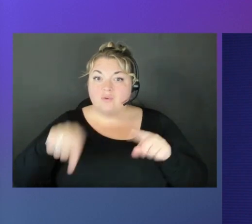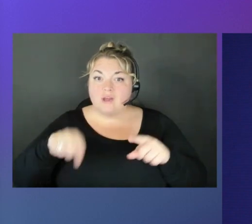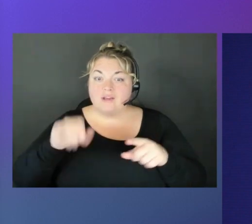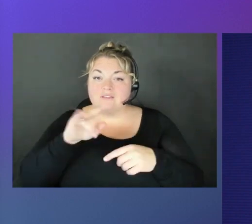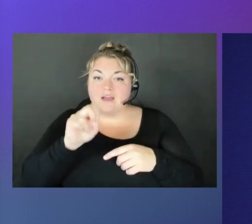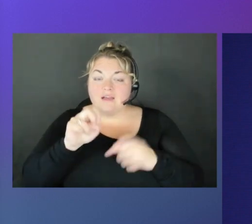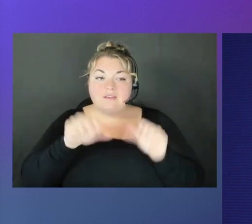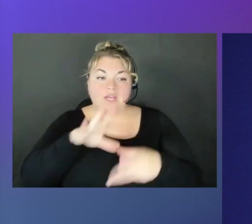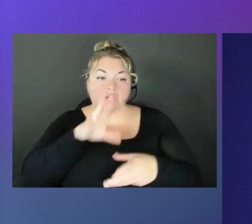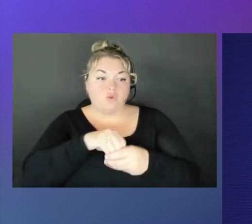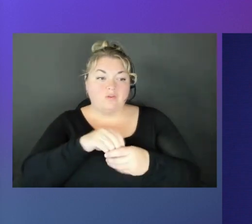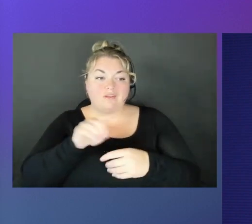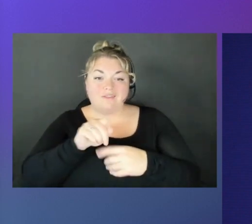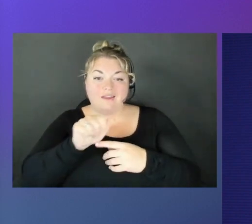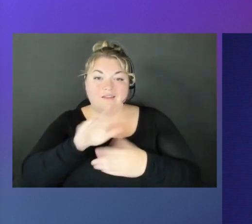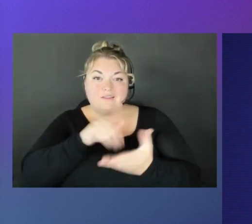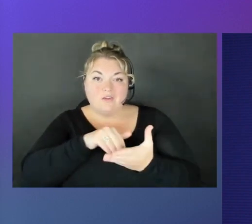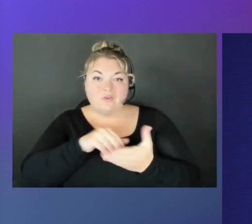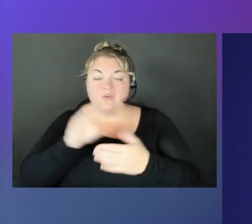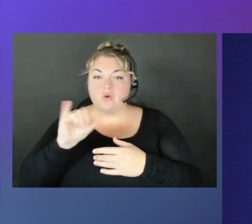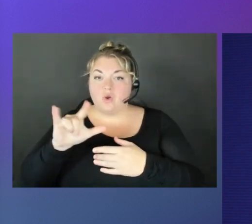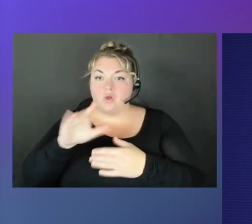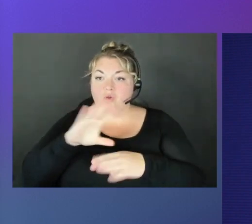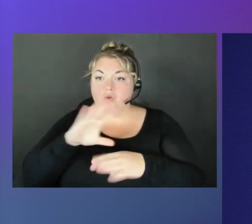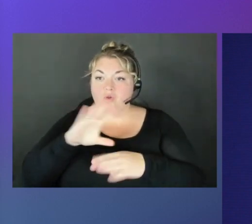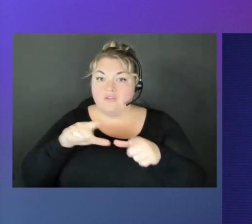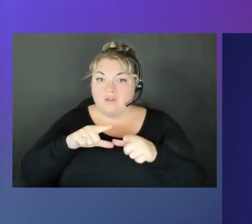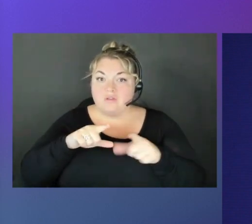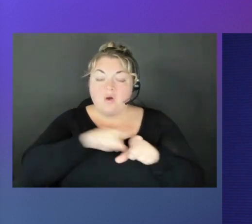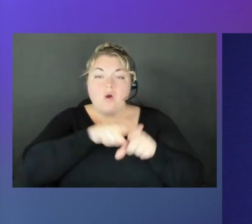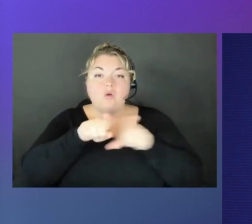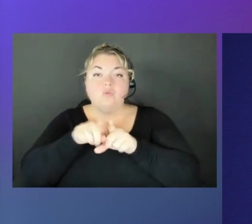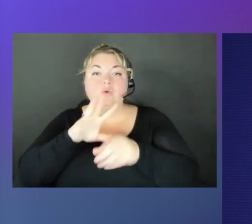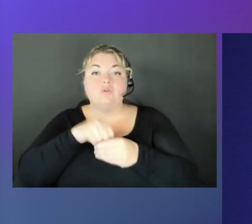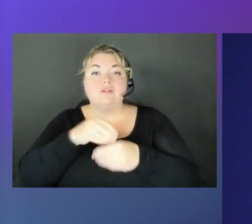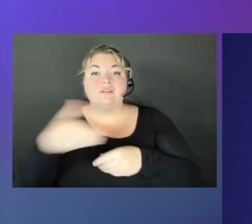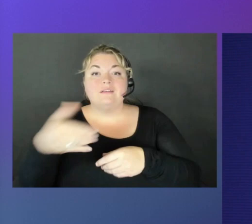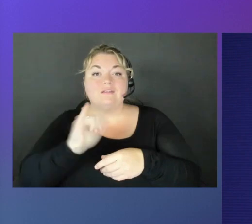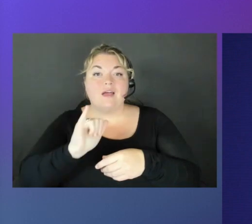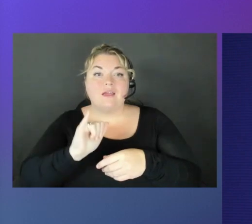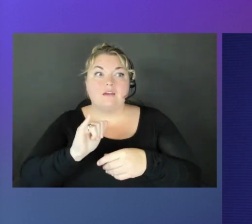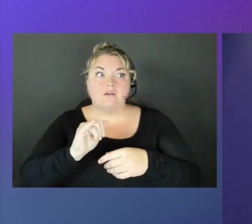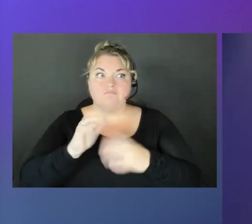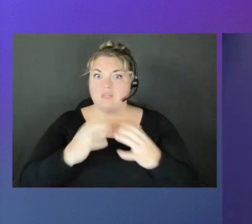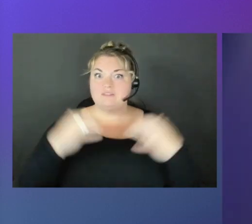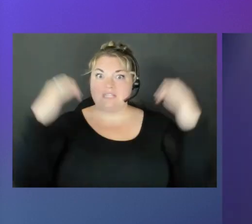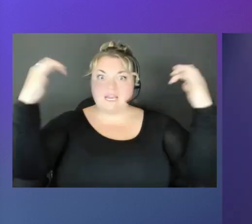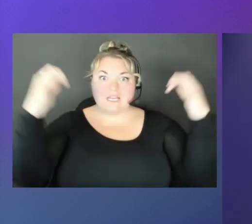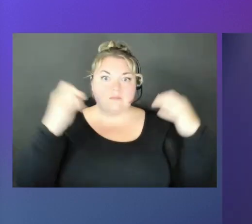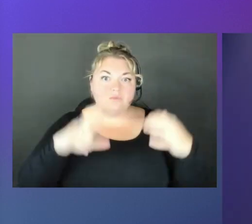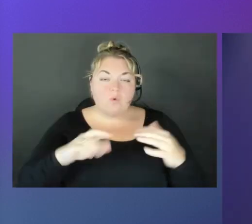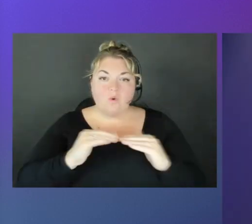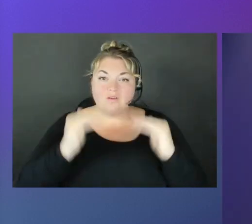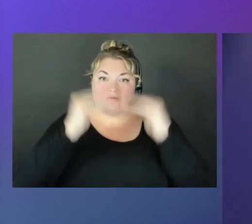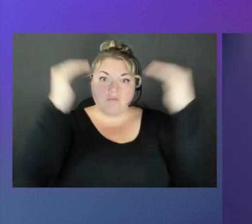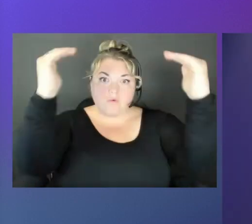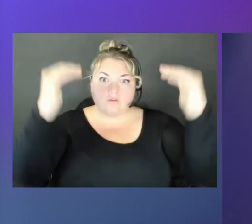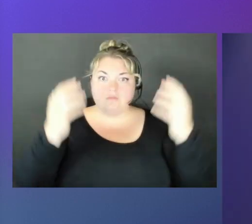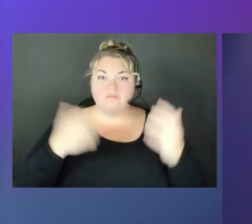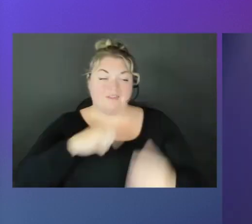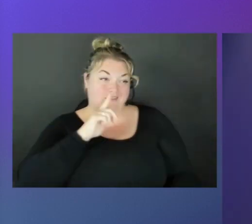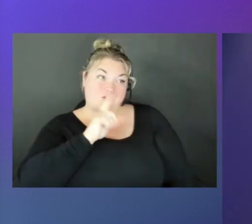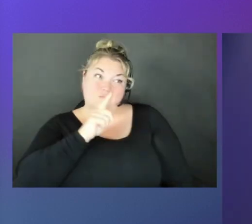centers, co-locations, but it can also include sites like factory floors or stadiums, which is really neat. That is pretty cool. At least I think so. Oh, I think so